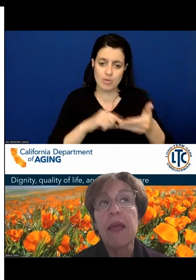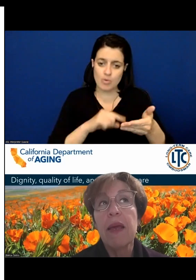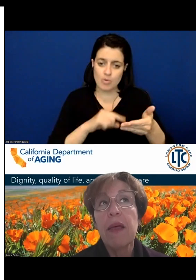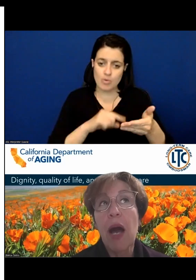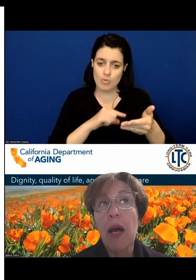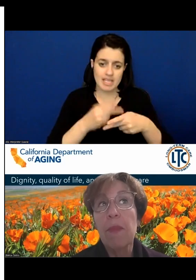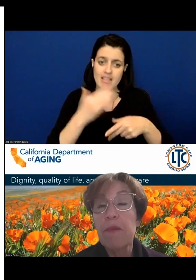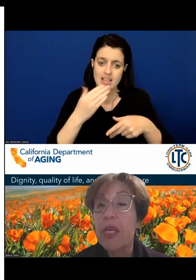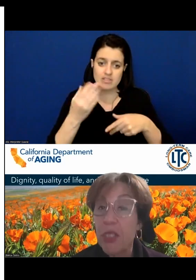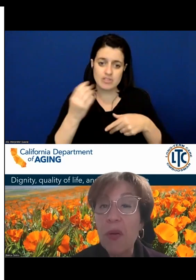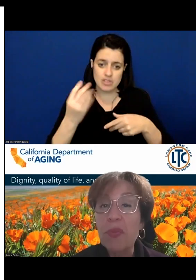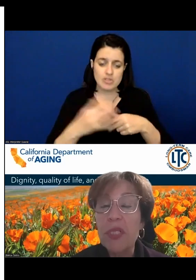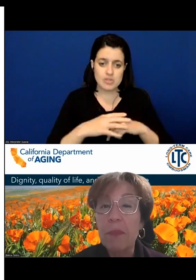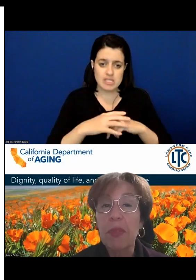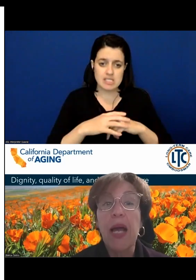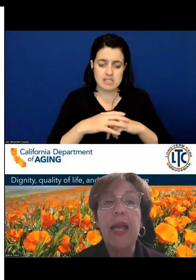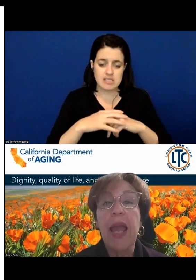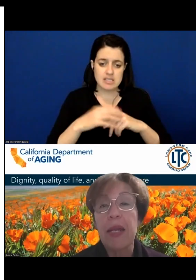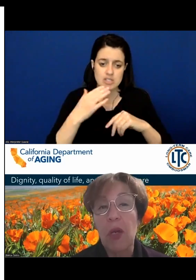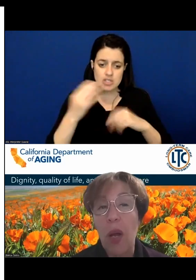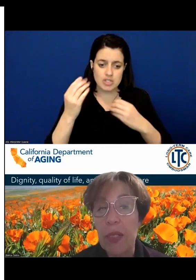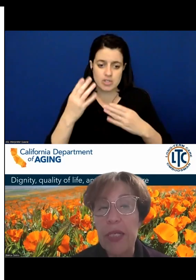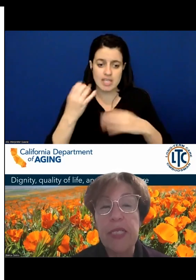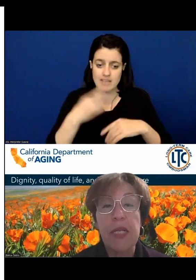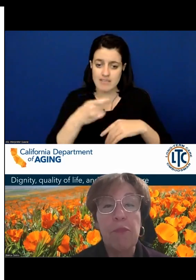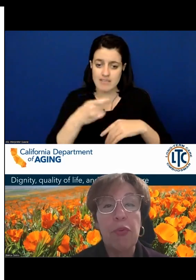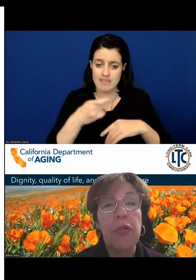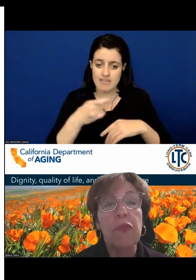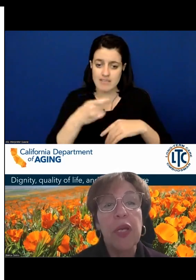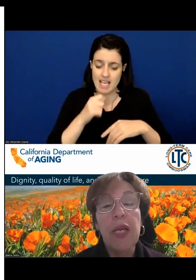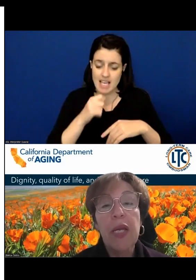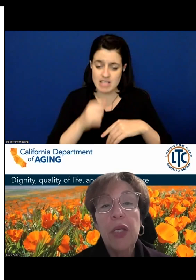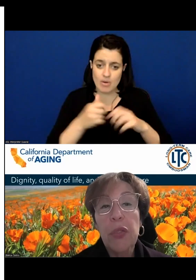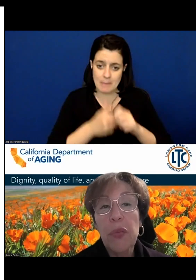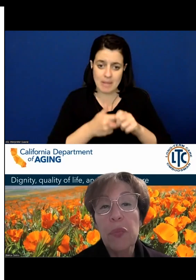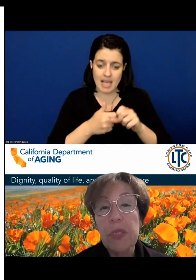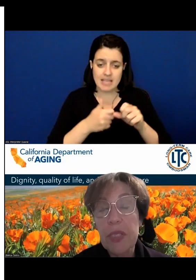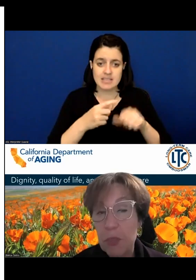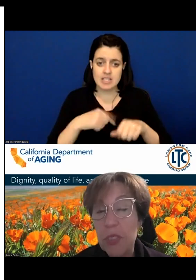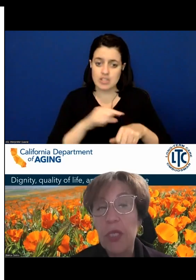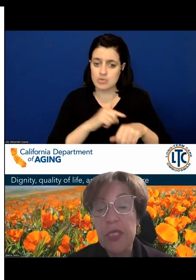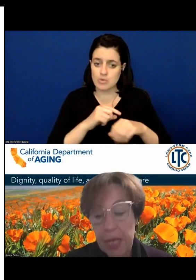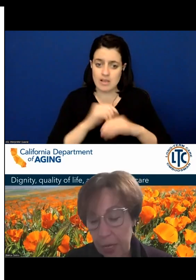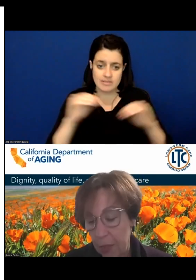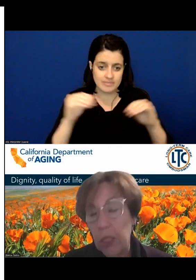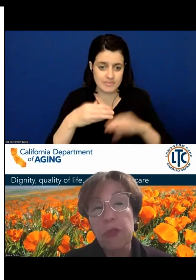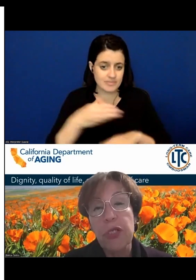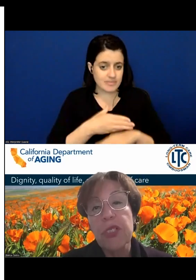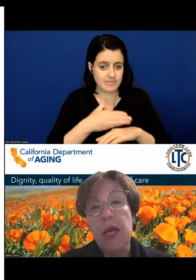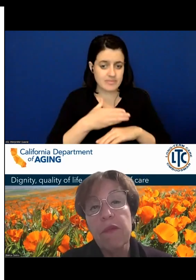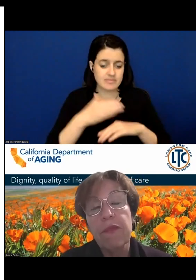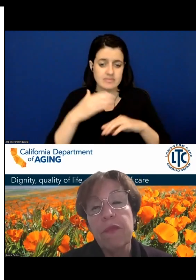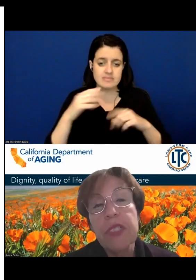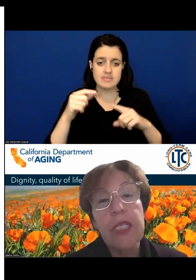that if they don't comply and the quality doesn't improve, this results in